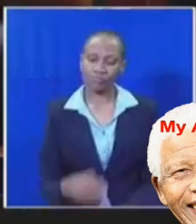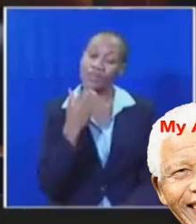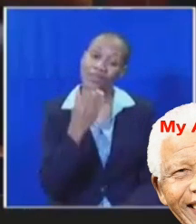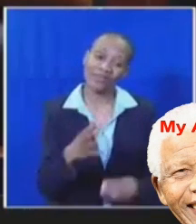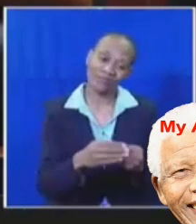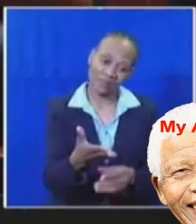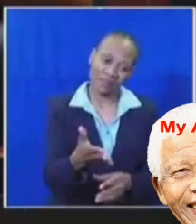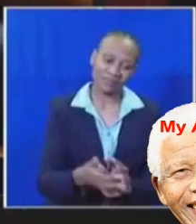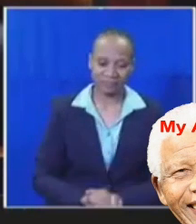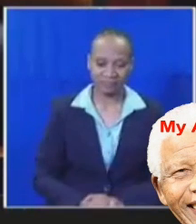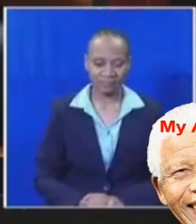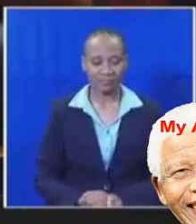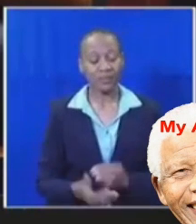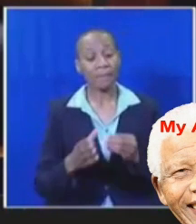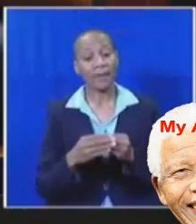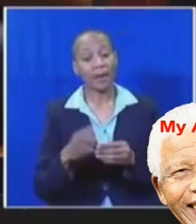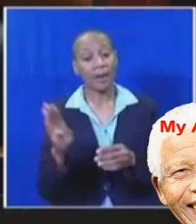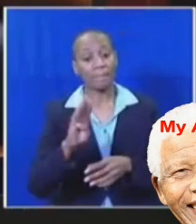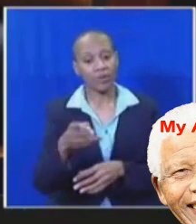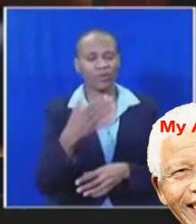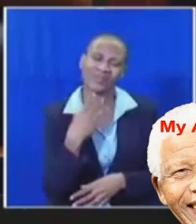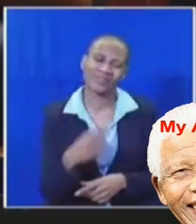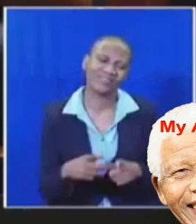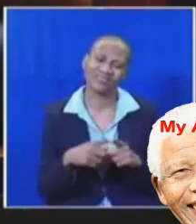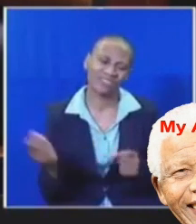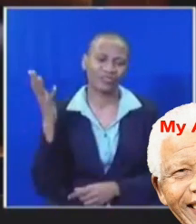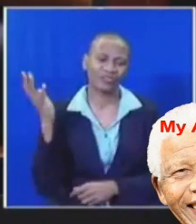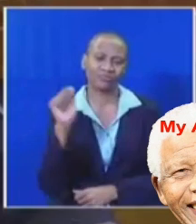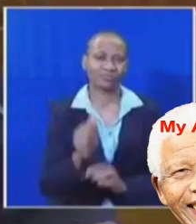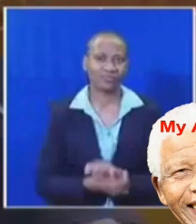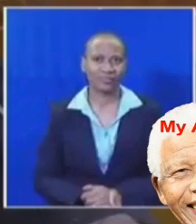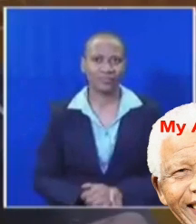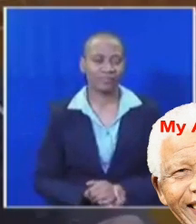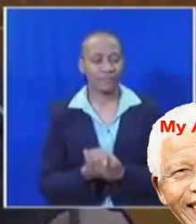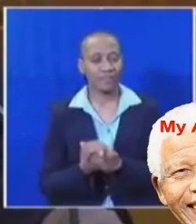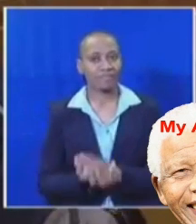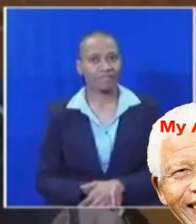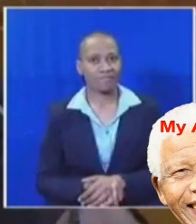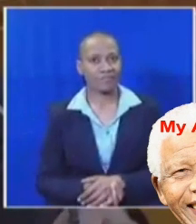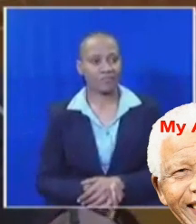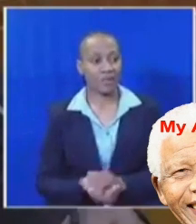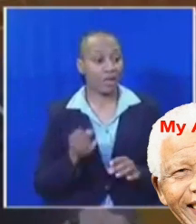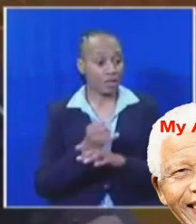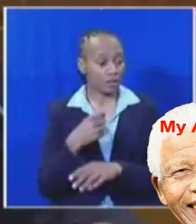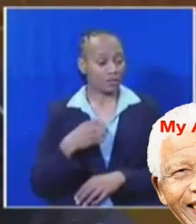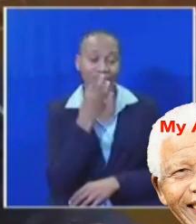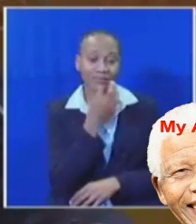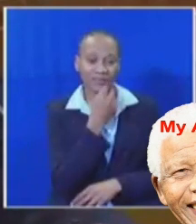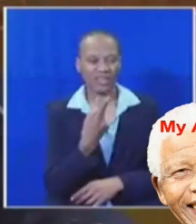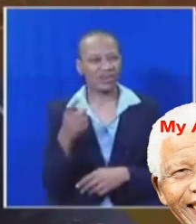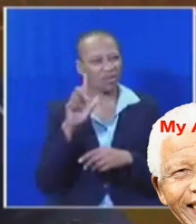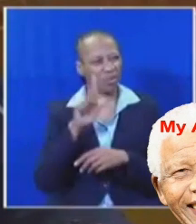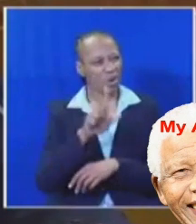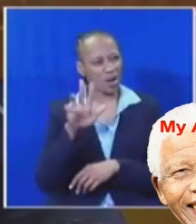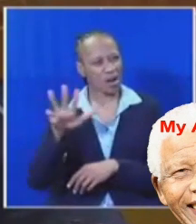take your seat? Honorable Bongo, can you please conclude your speech? Relating to what I raised earlier about